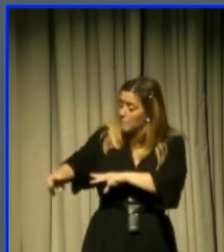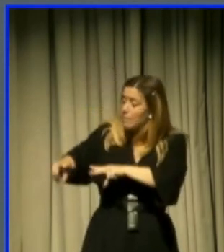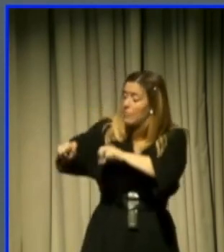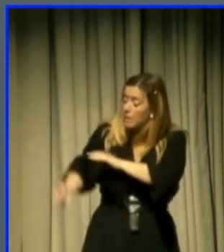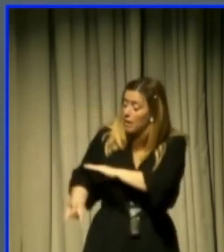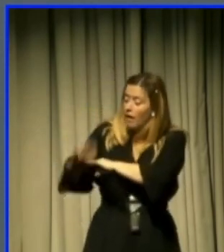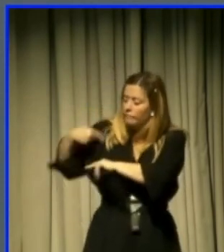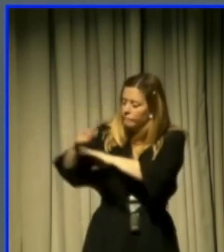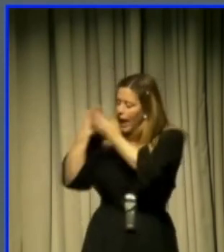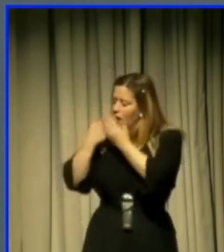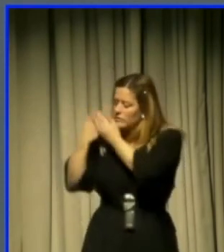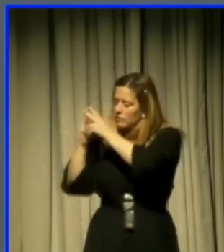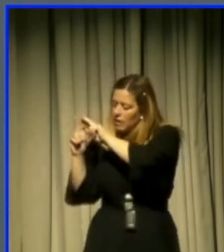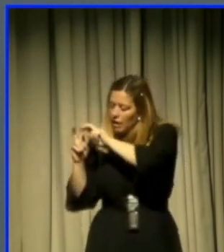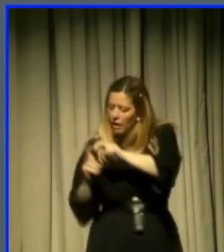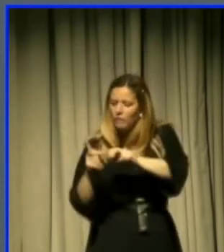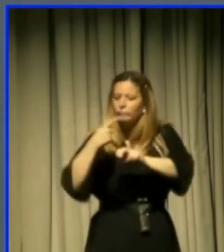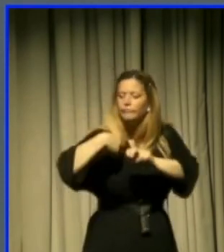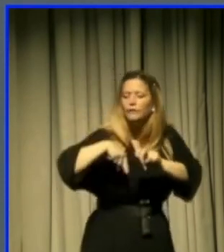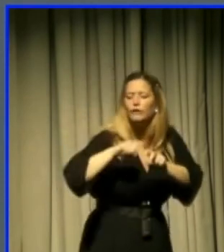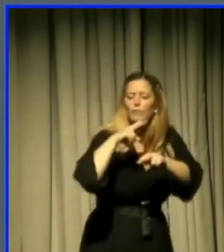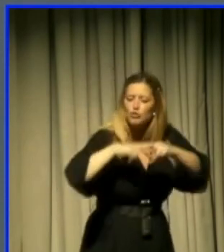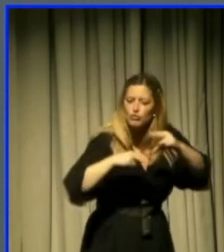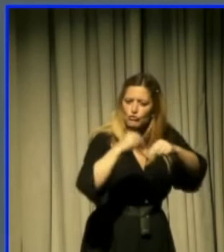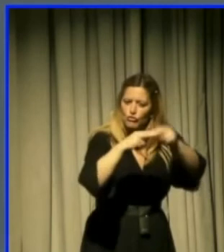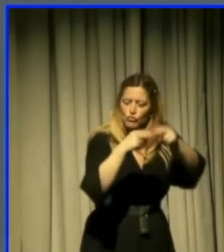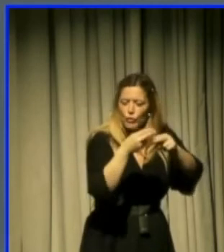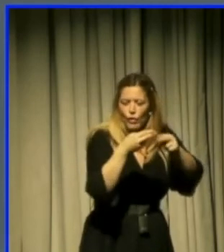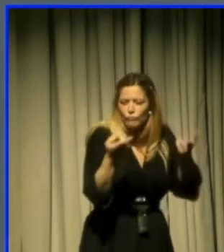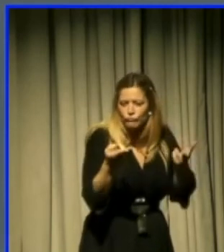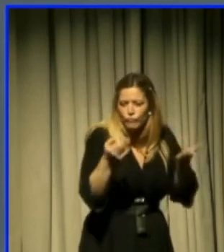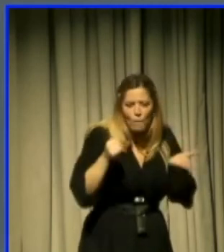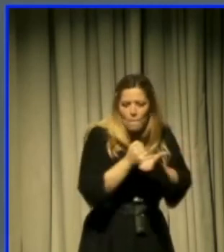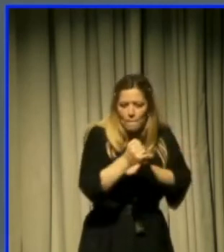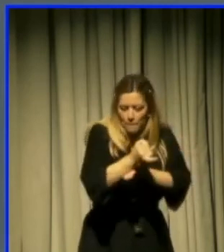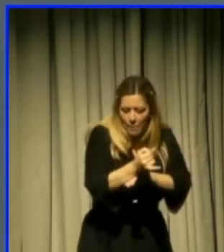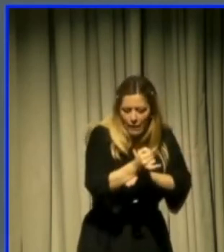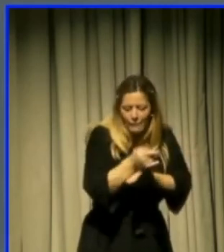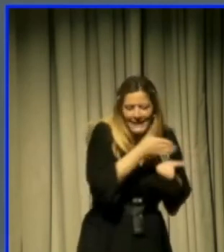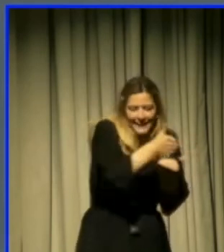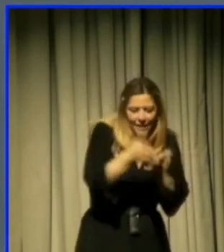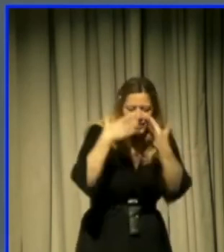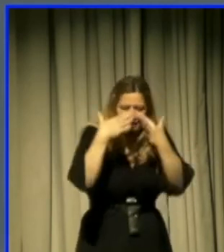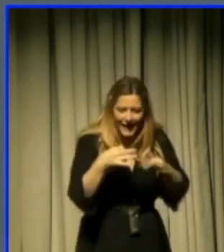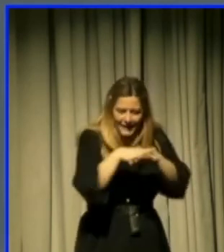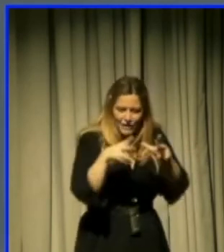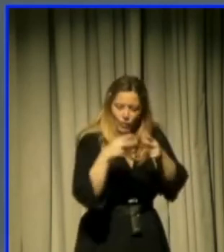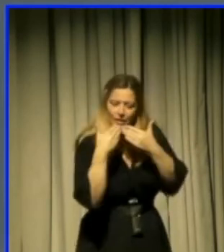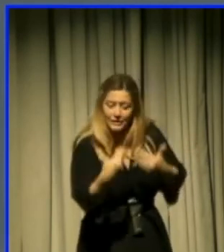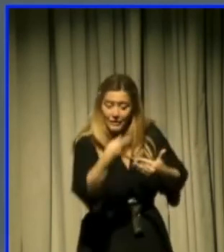trends. And this data has given us the impetus to create a way to measure the originality and innovation of social media content. This is what